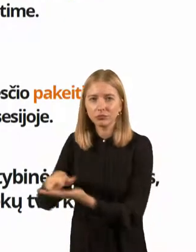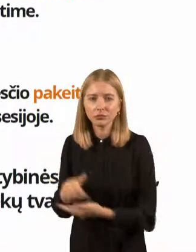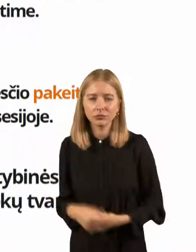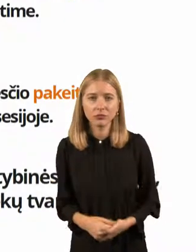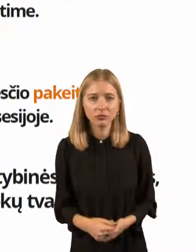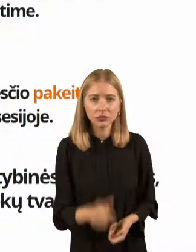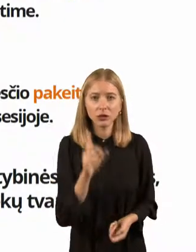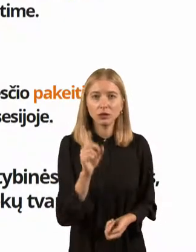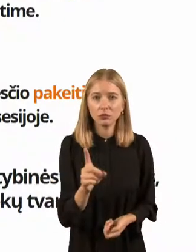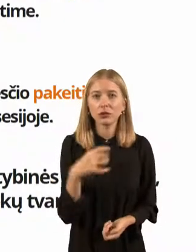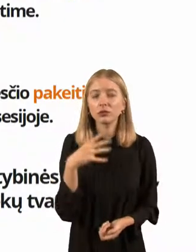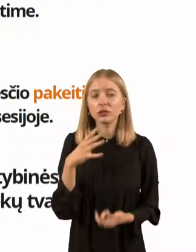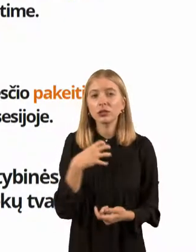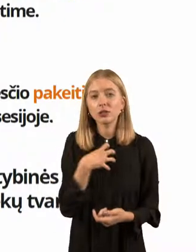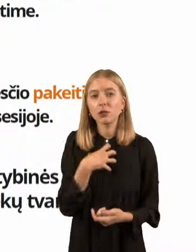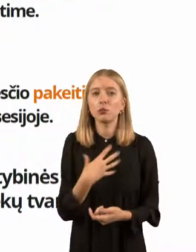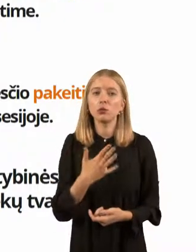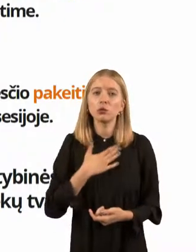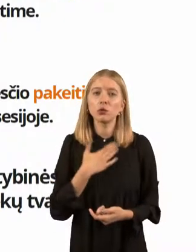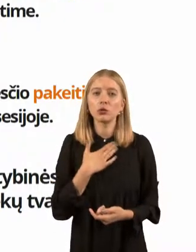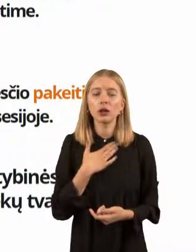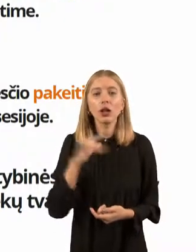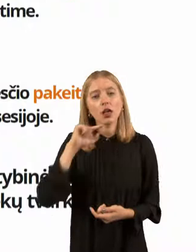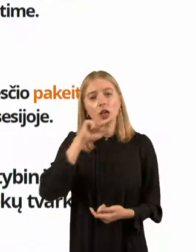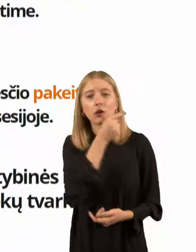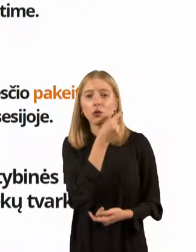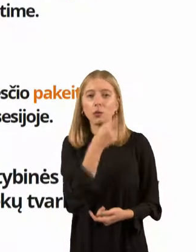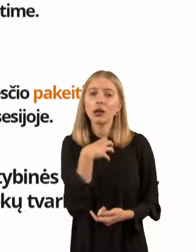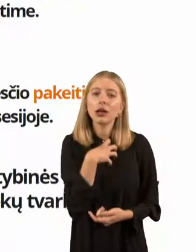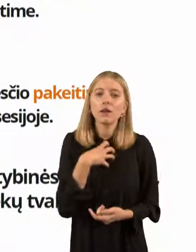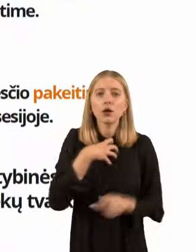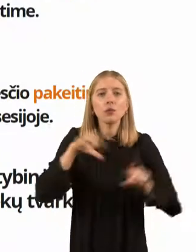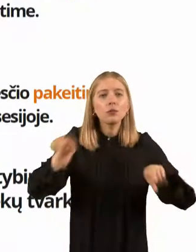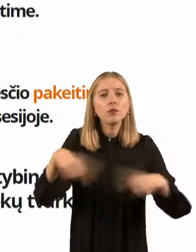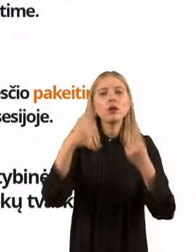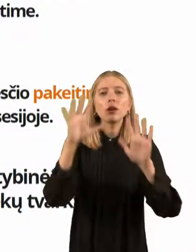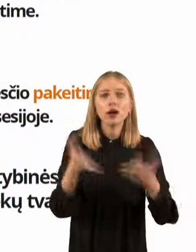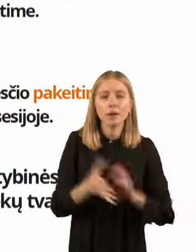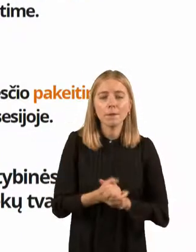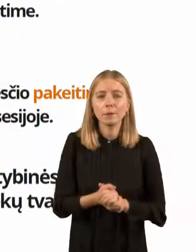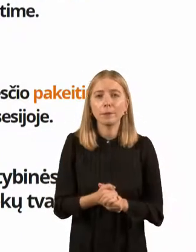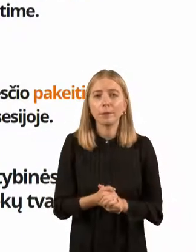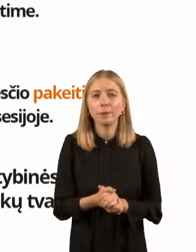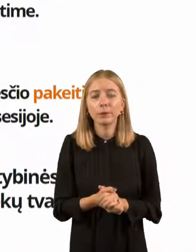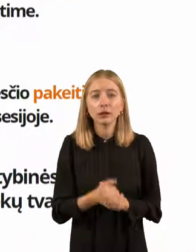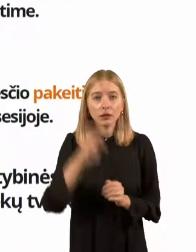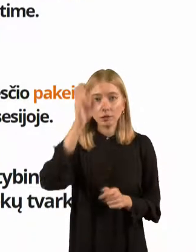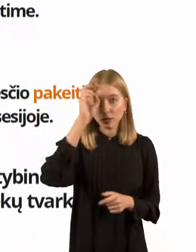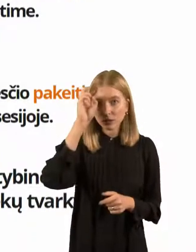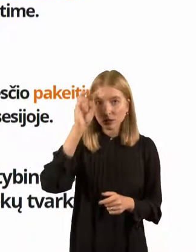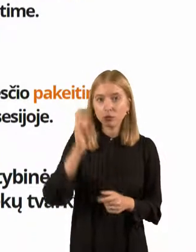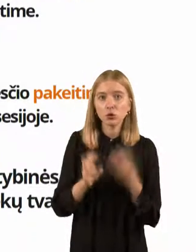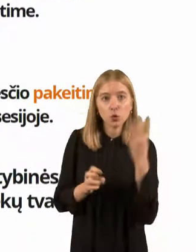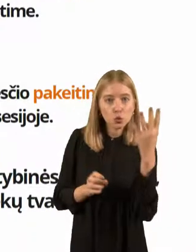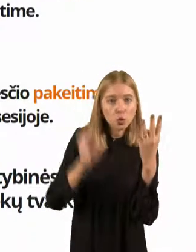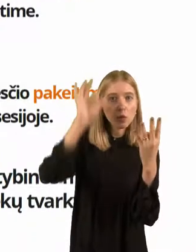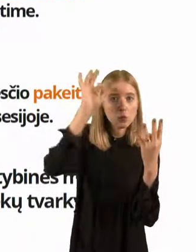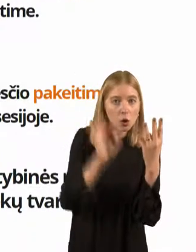circular economy principles. But we need to do